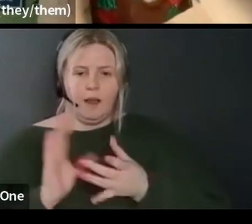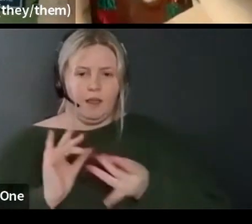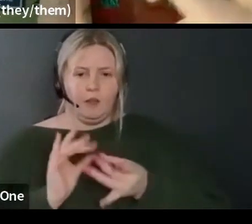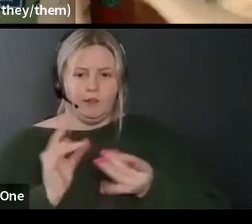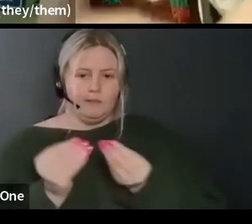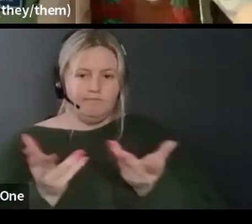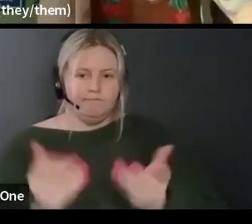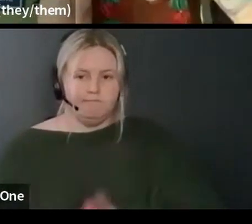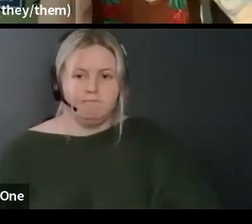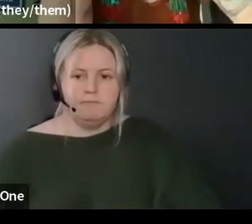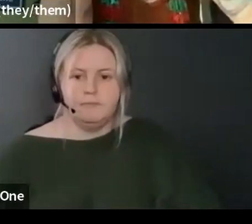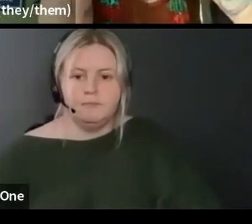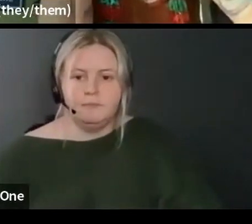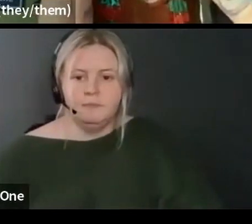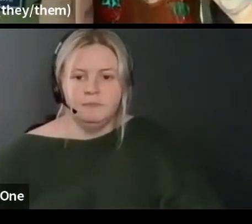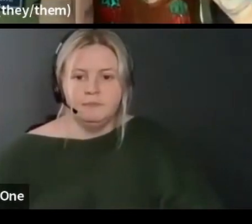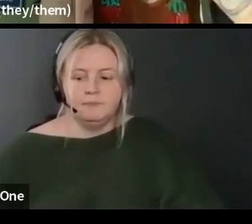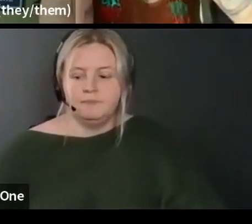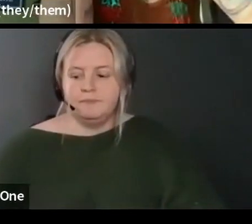yeah,